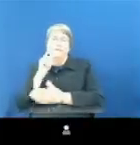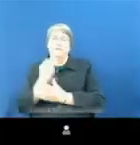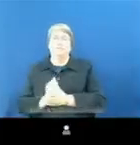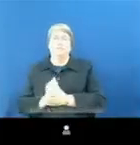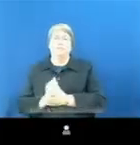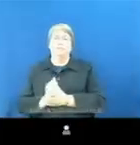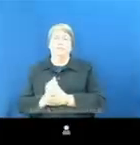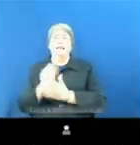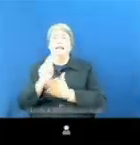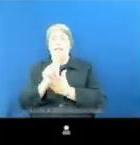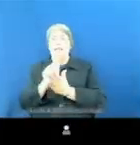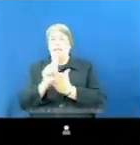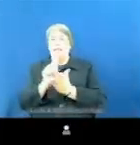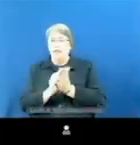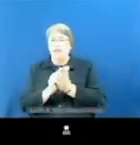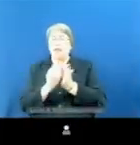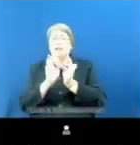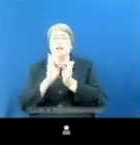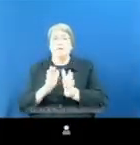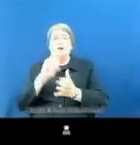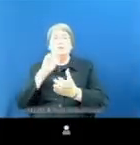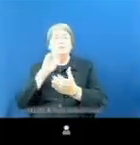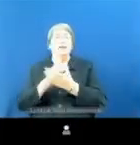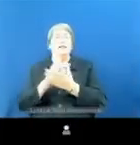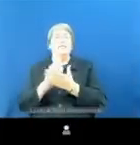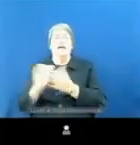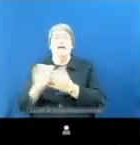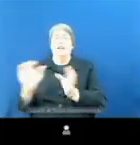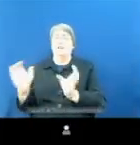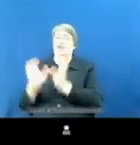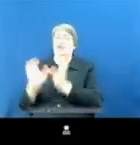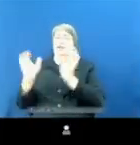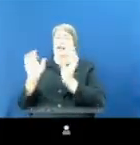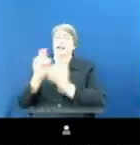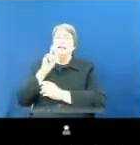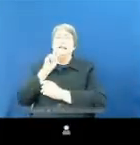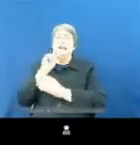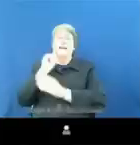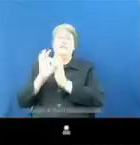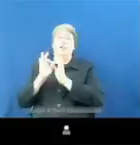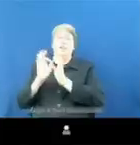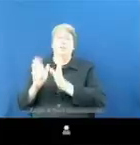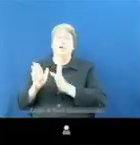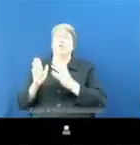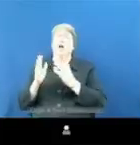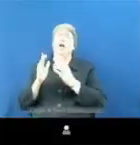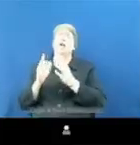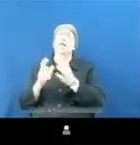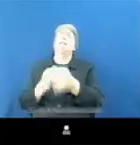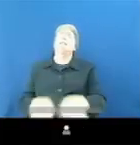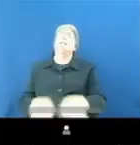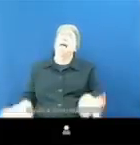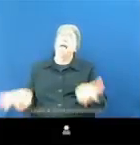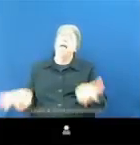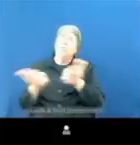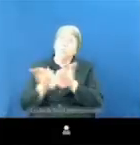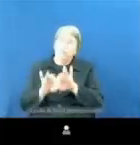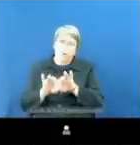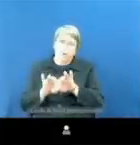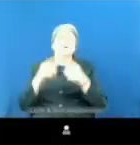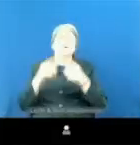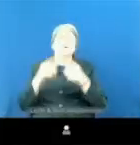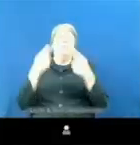Legal interpreters believe that certified deaf interpreters are essential to the effectiveness of many interpreting teams,